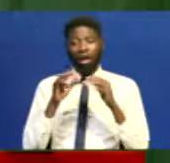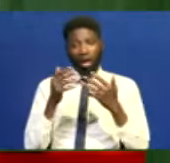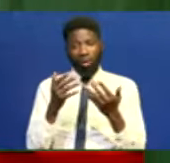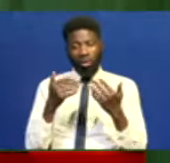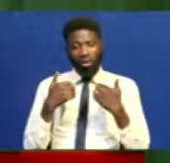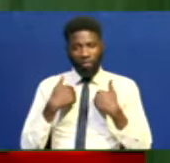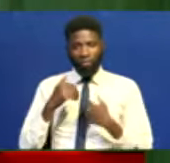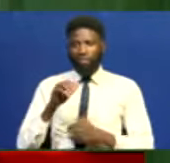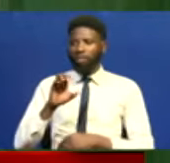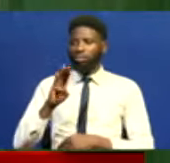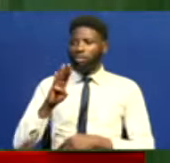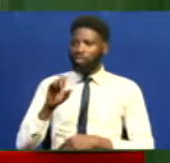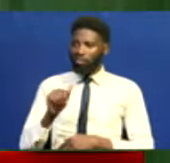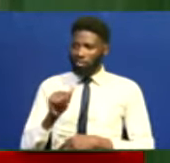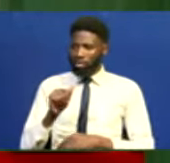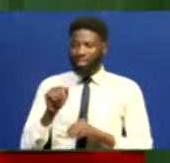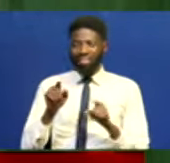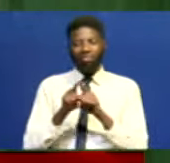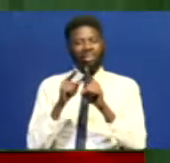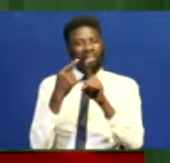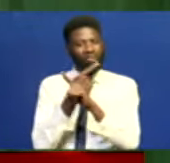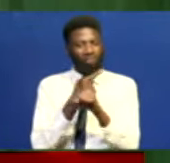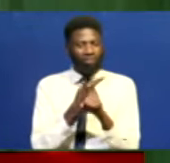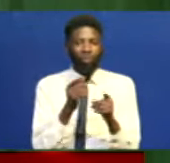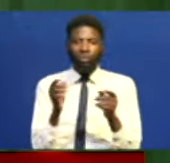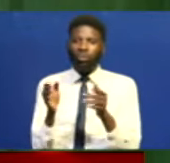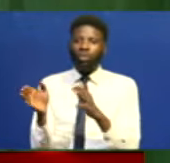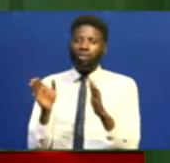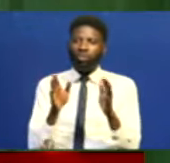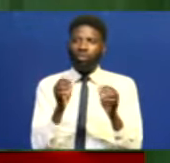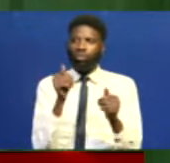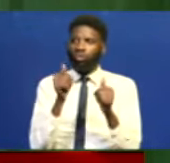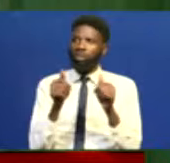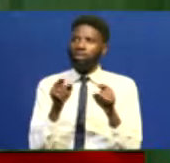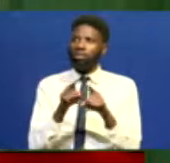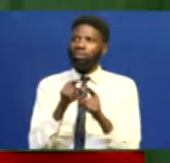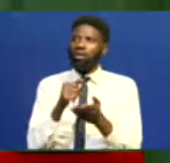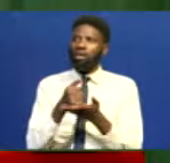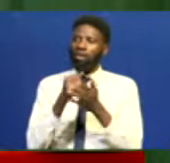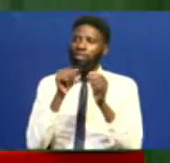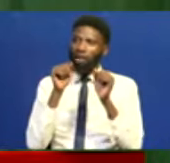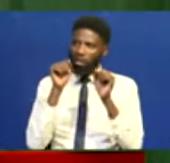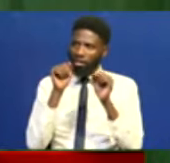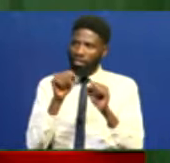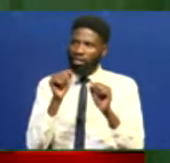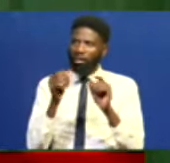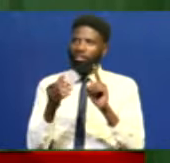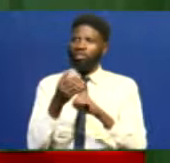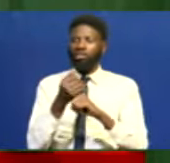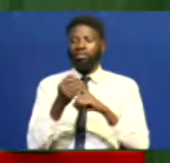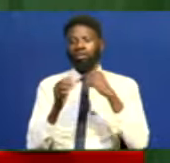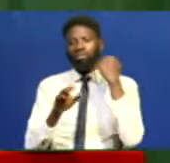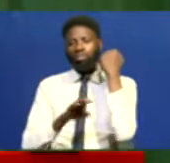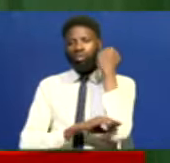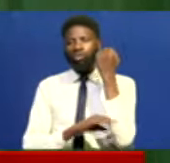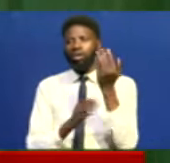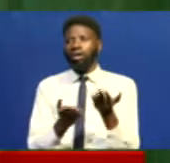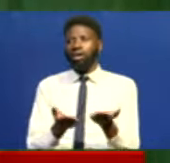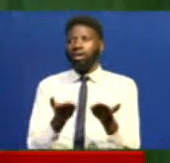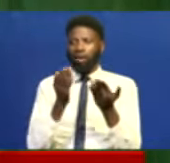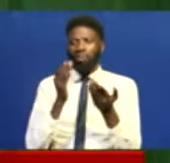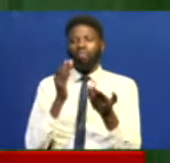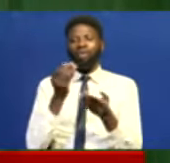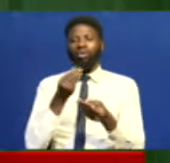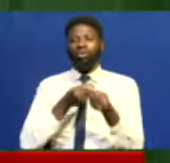bargaining agreements and similar instruments, and critical to the realization of the bottom-up economic transformation agenda